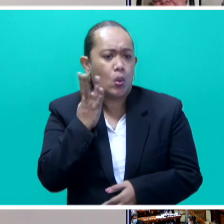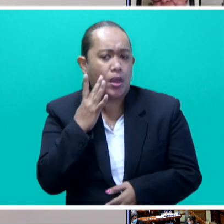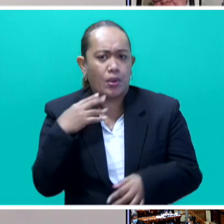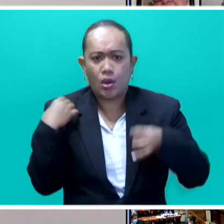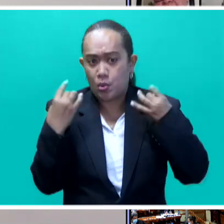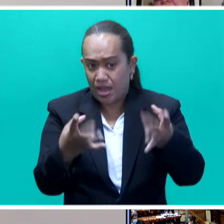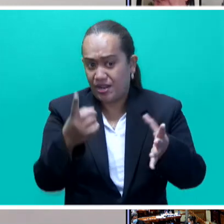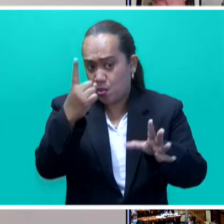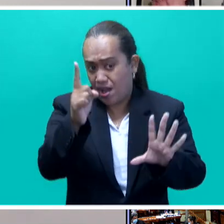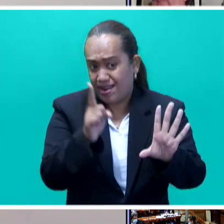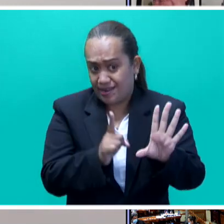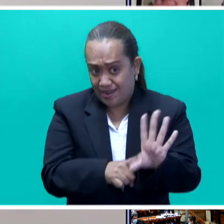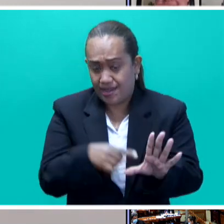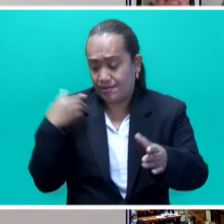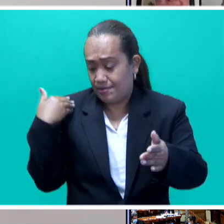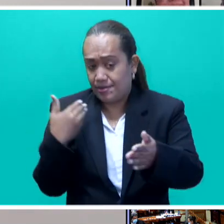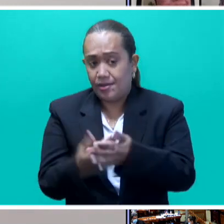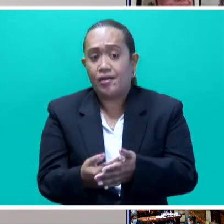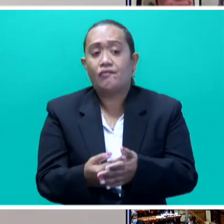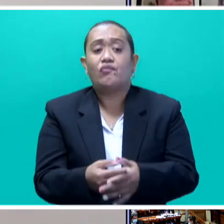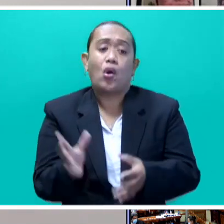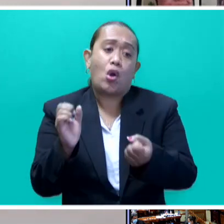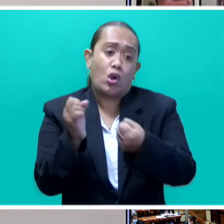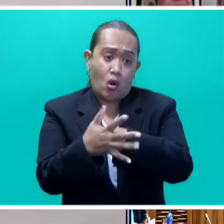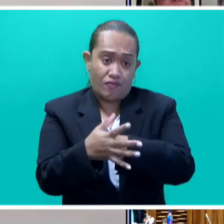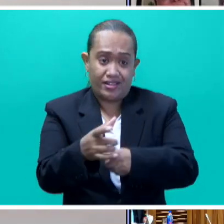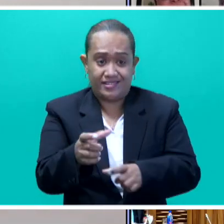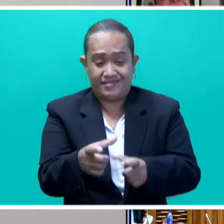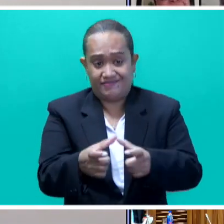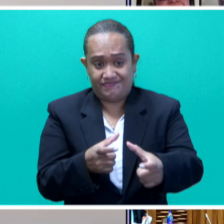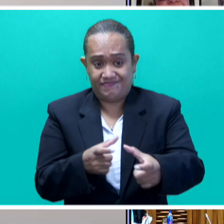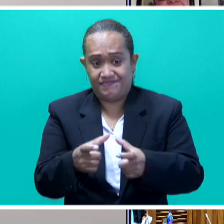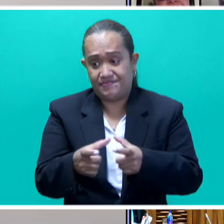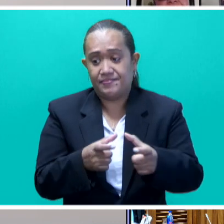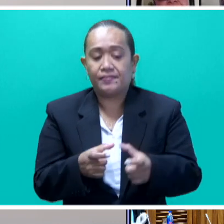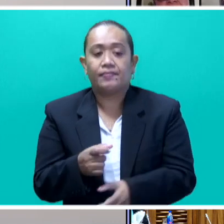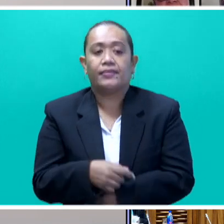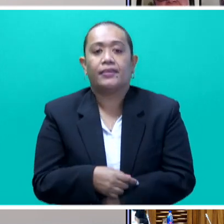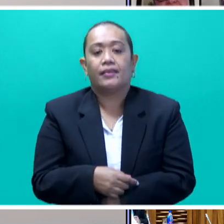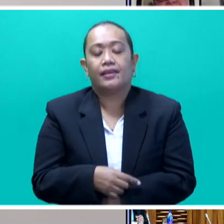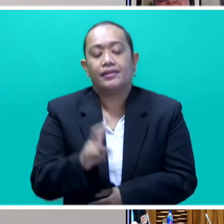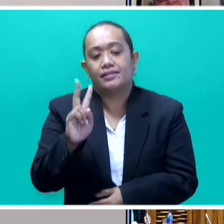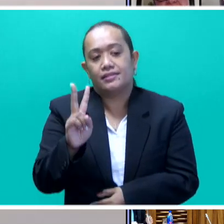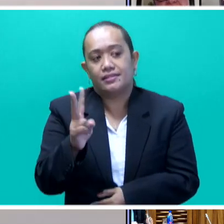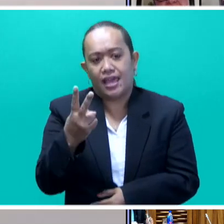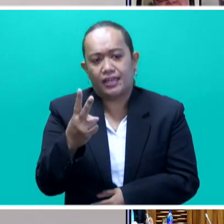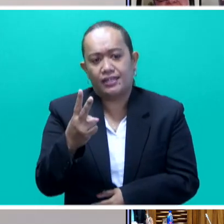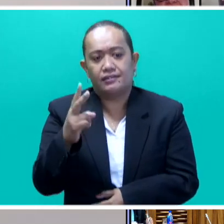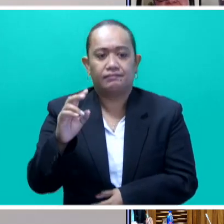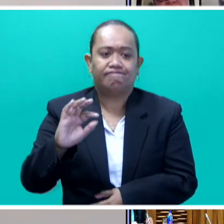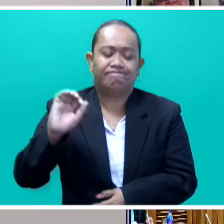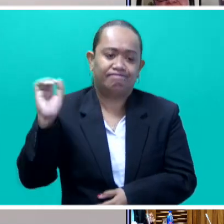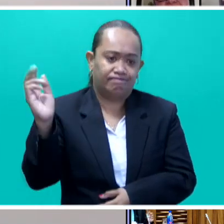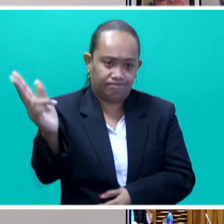1 year of being COVID contained, the second wave of the virus took its stronghold in Fiji, and since the 19th